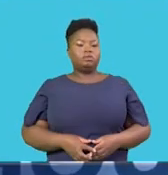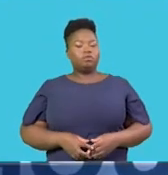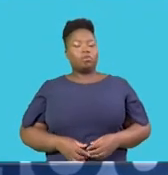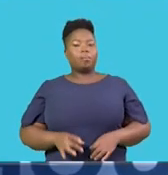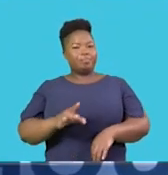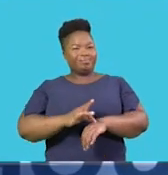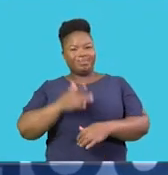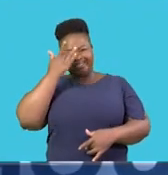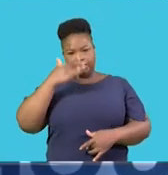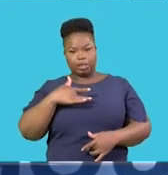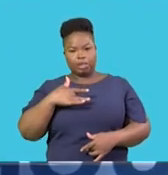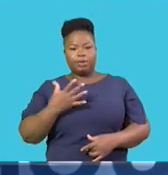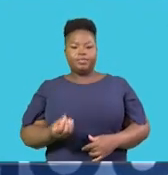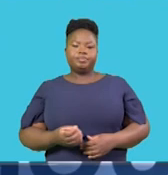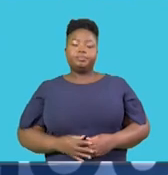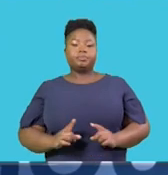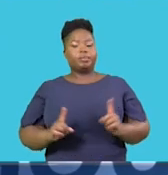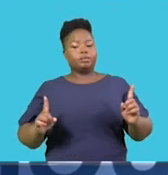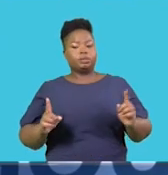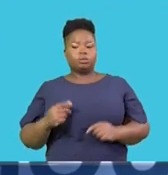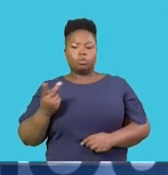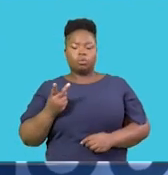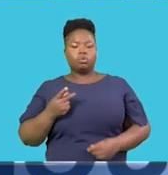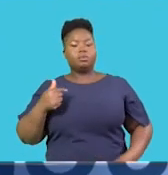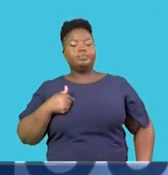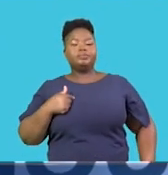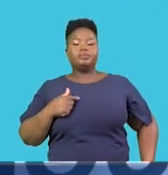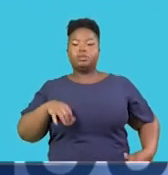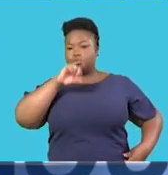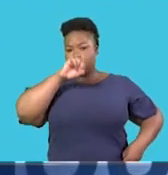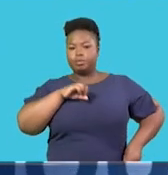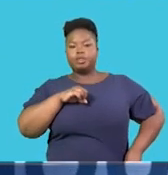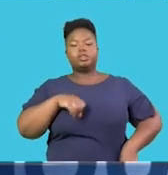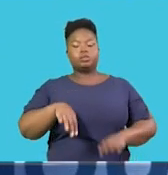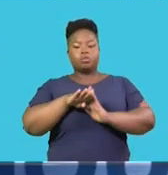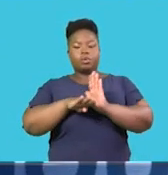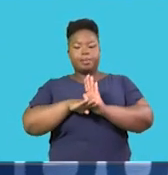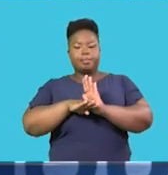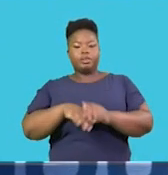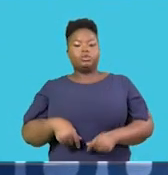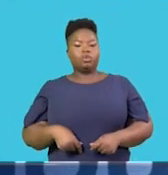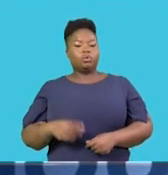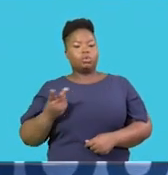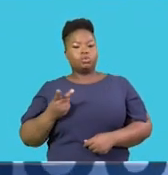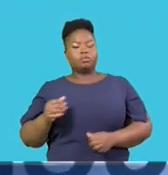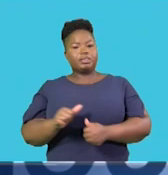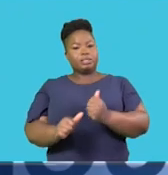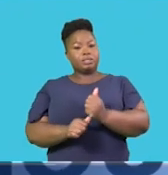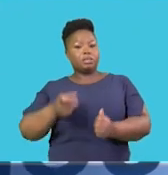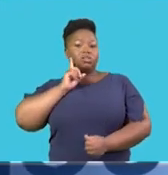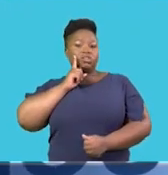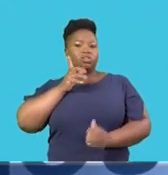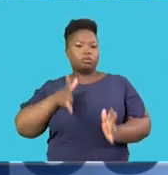care, but then along the way especially go rata this program yeah work as an assistant teacher because